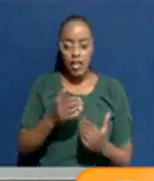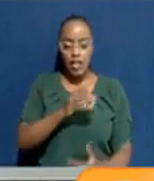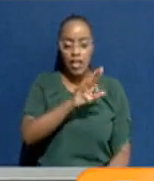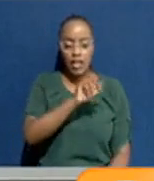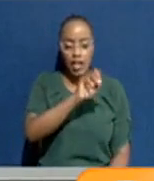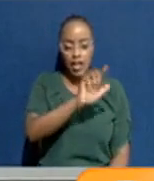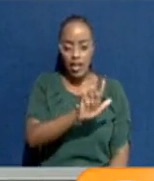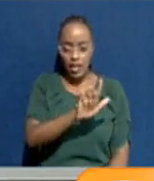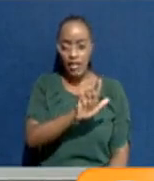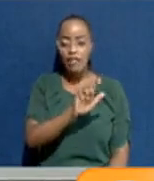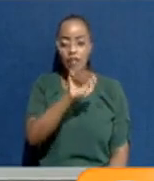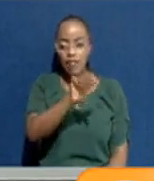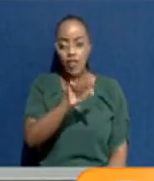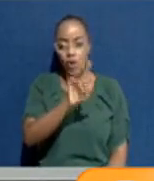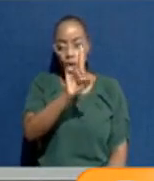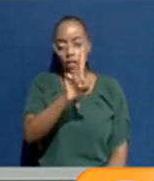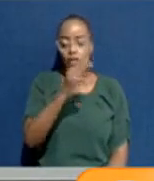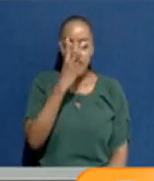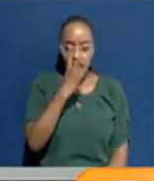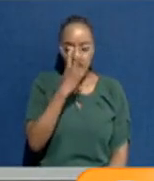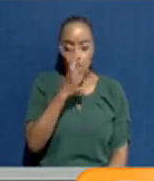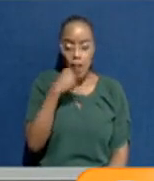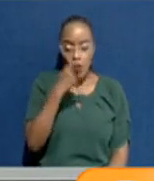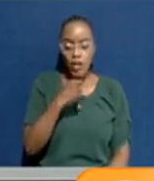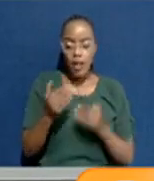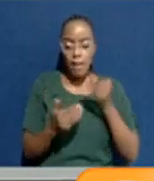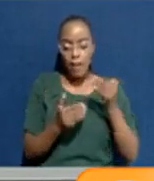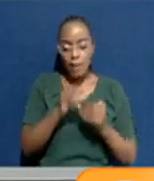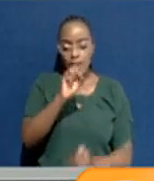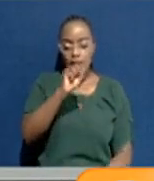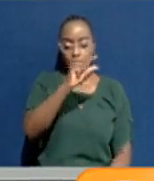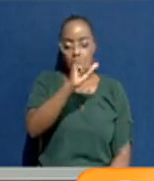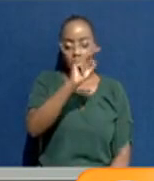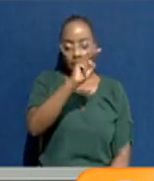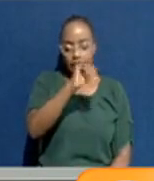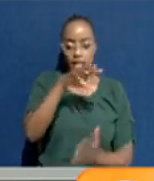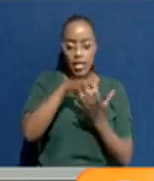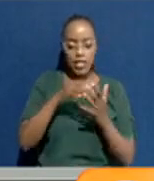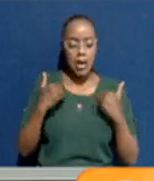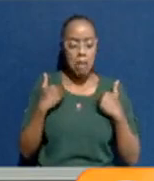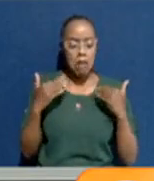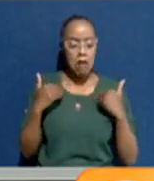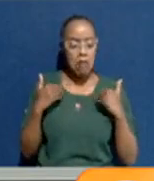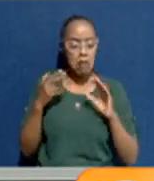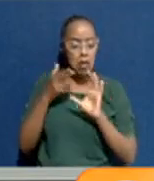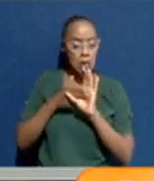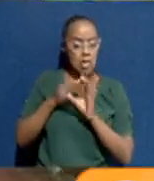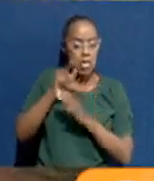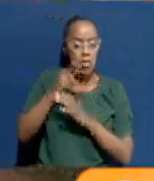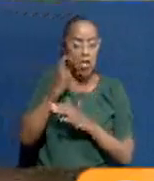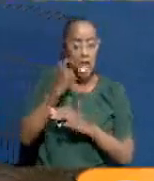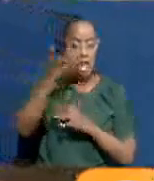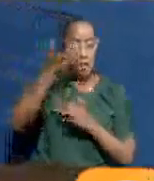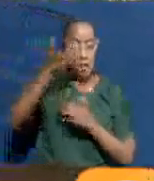Rael Nyakerario, one of the suspects in Baby Junior Sagini's case, has denied participating in gouging